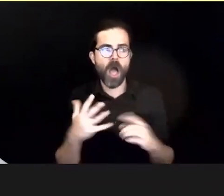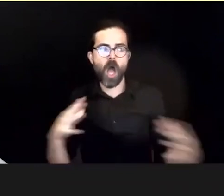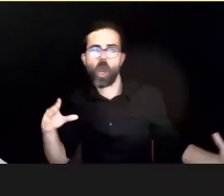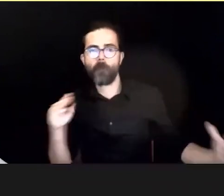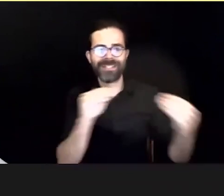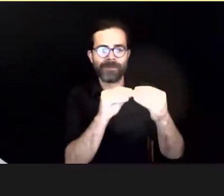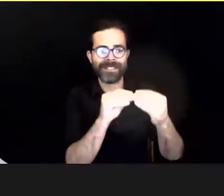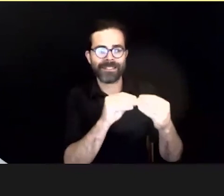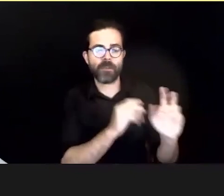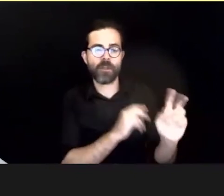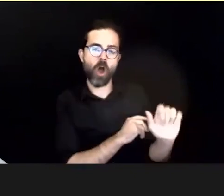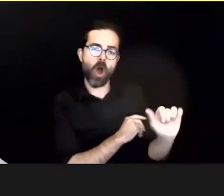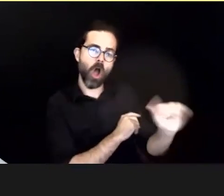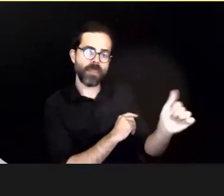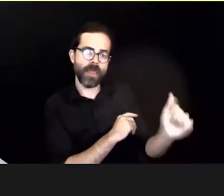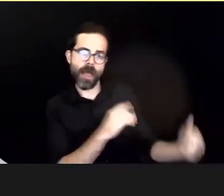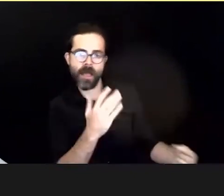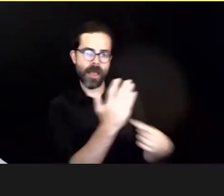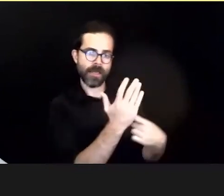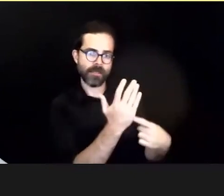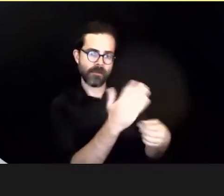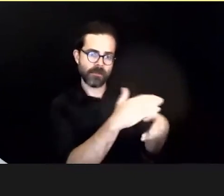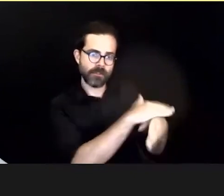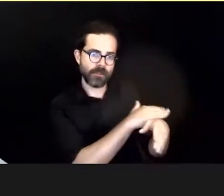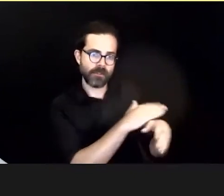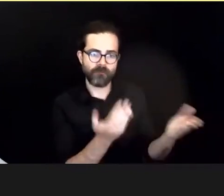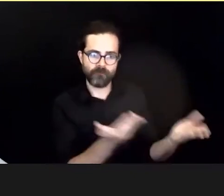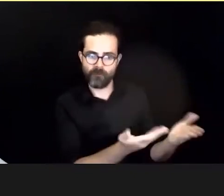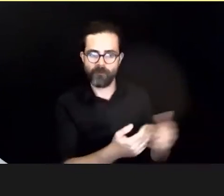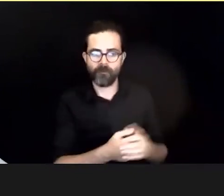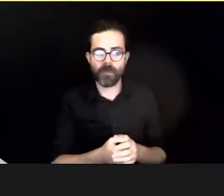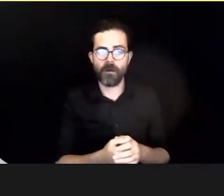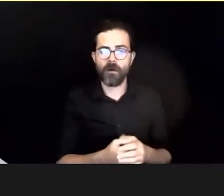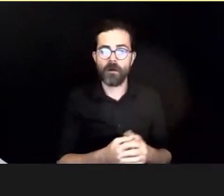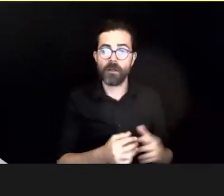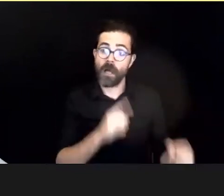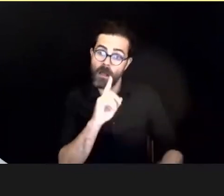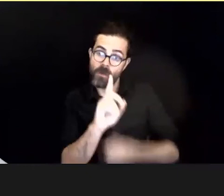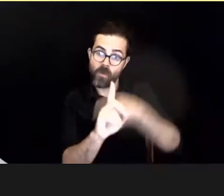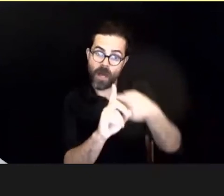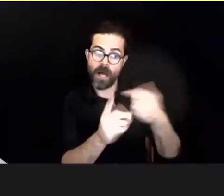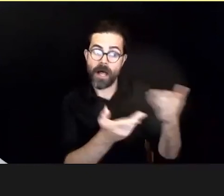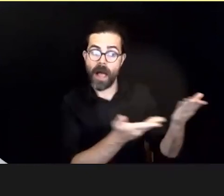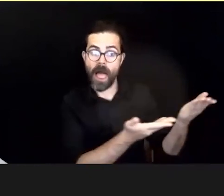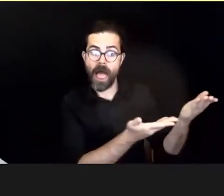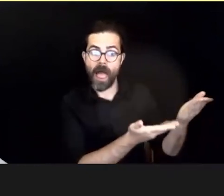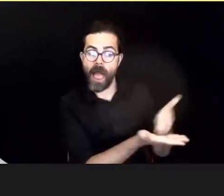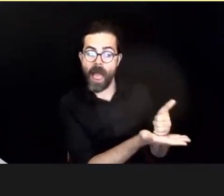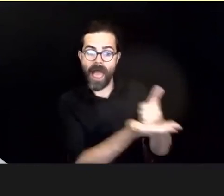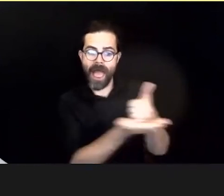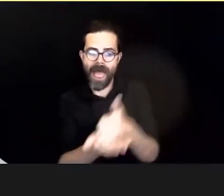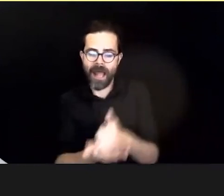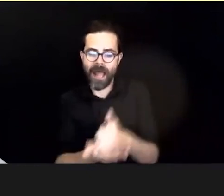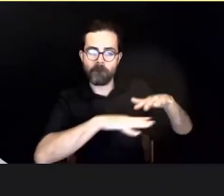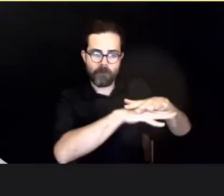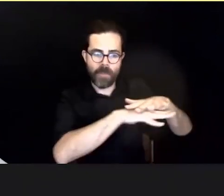also maximize compatibility with health platforms to ensure that users can track their data in